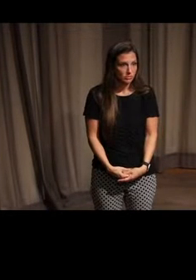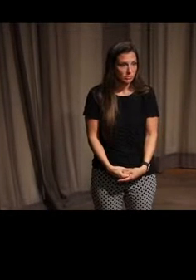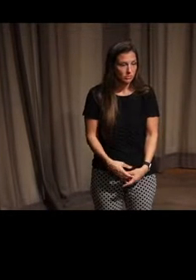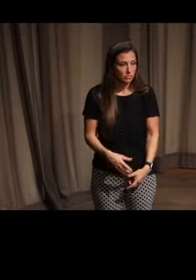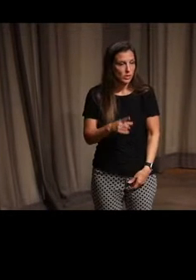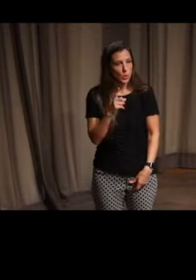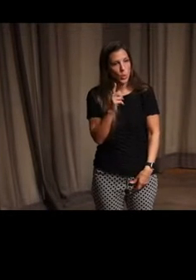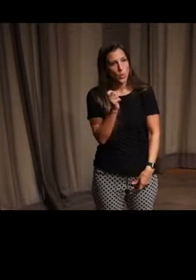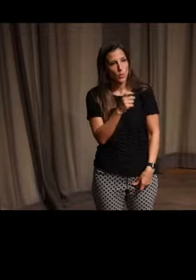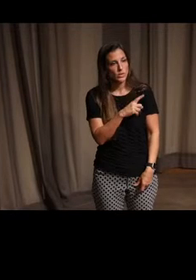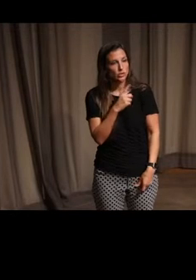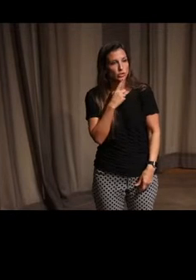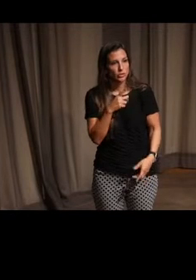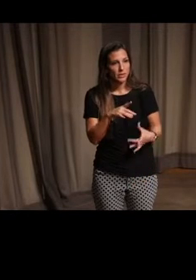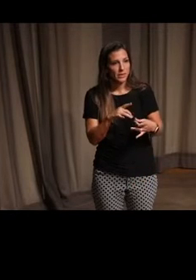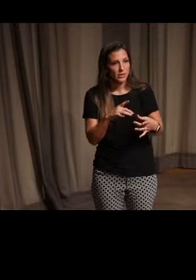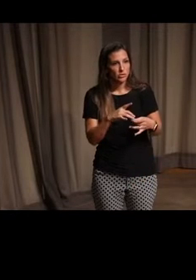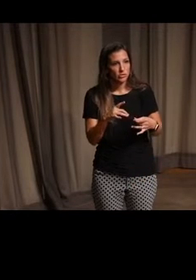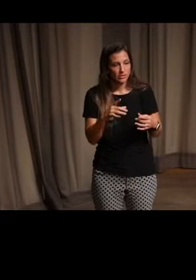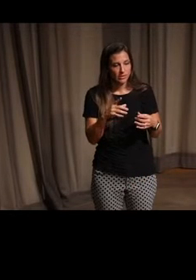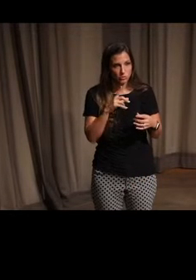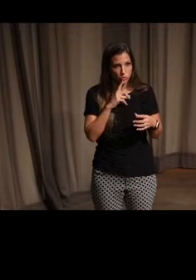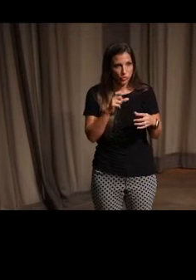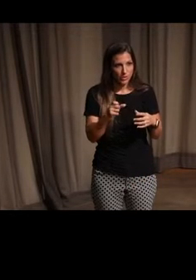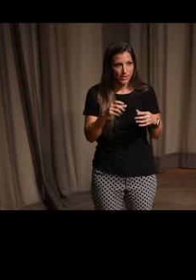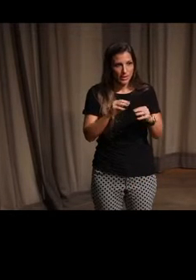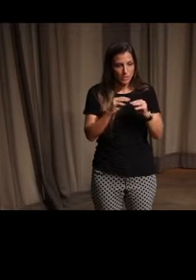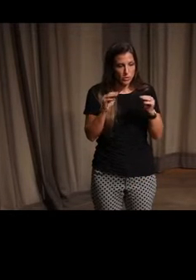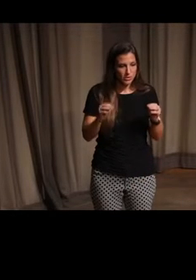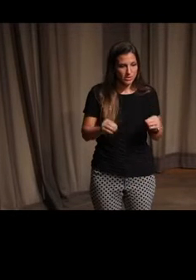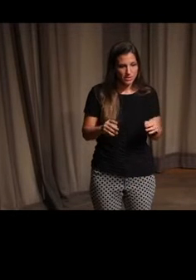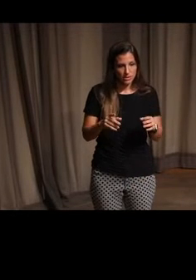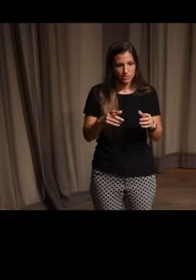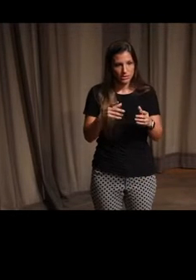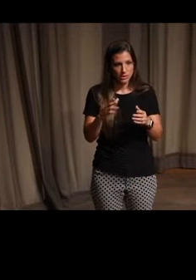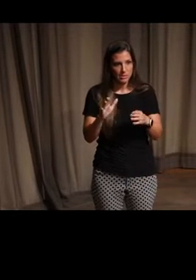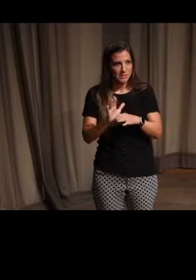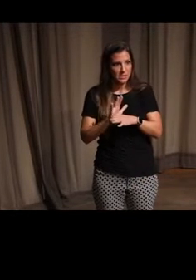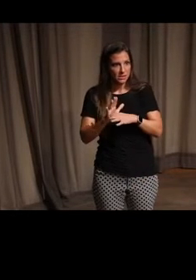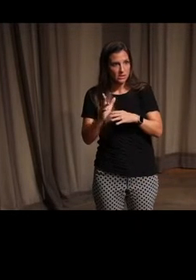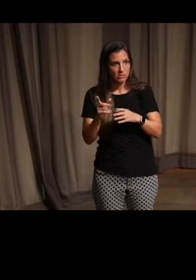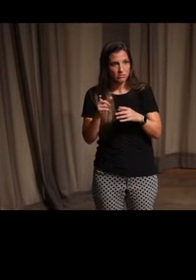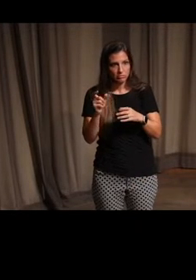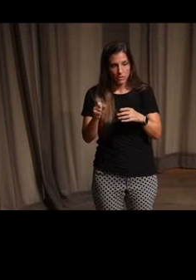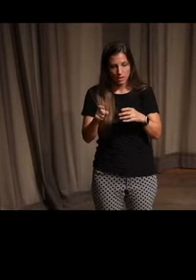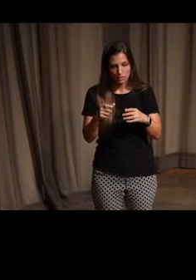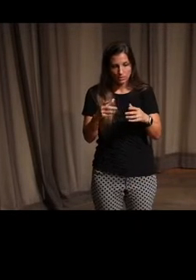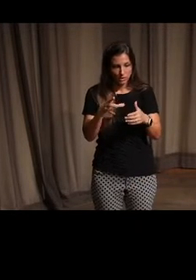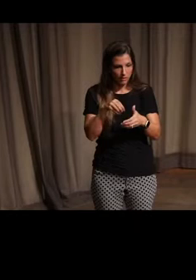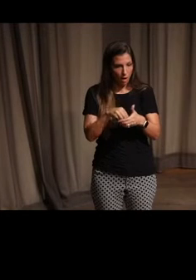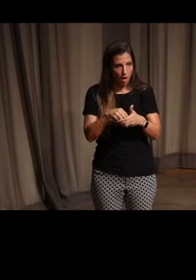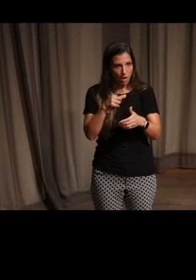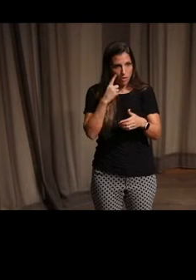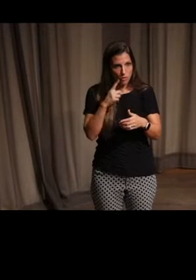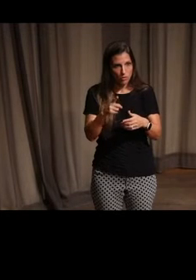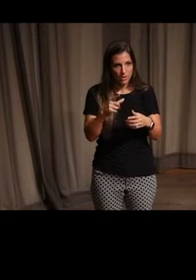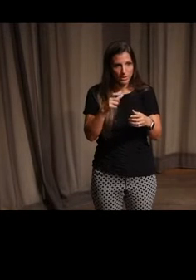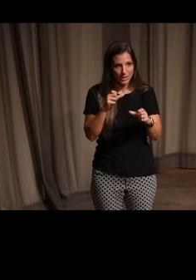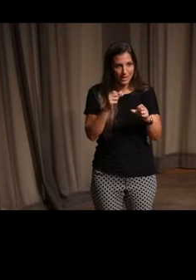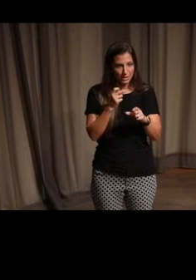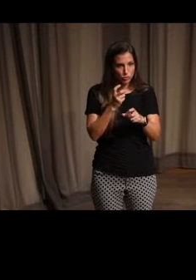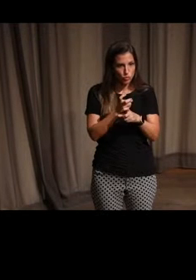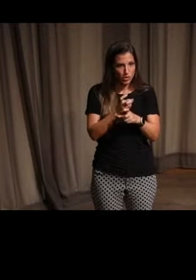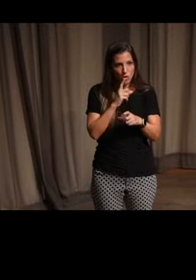One question here. You mentioned the fine line that museums and institutions have to play on these issues that can be very